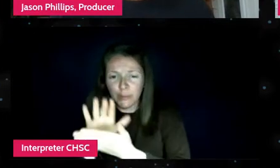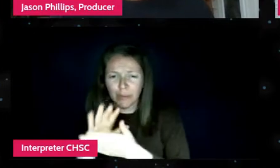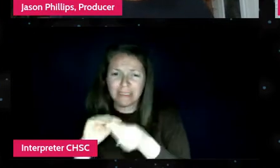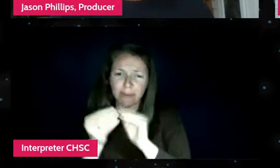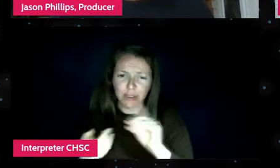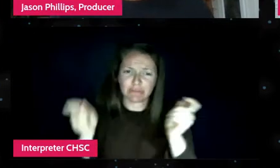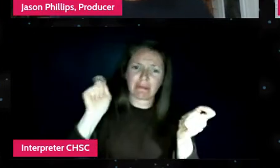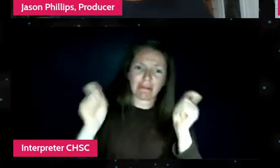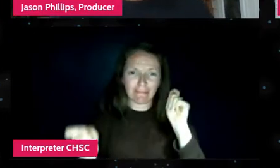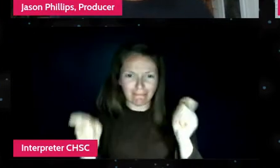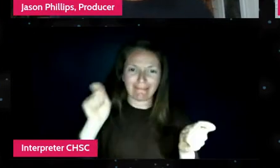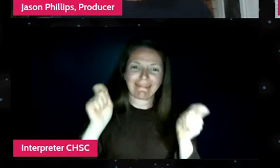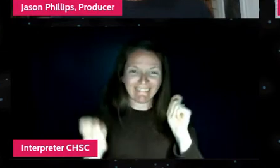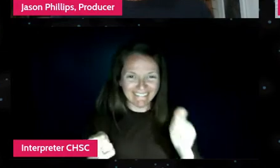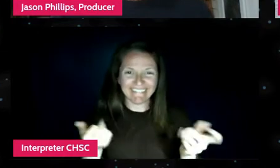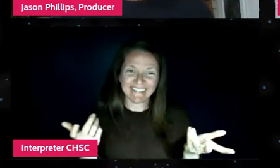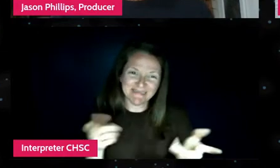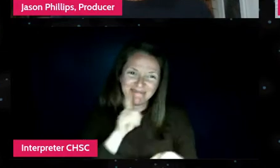changed.